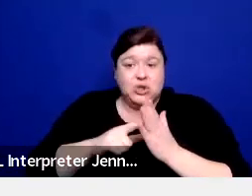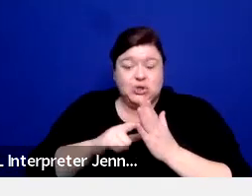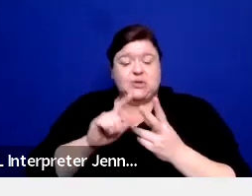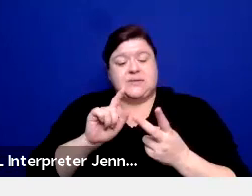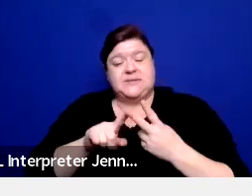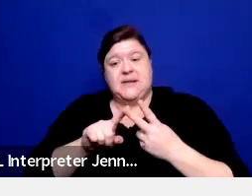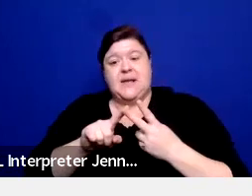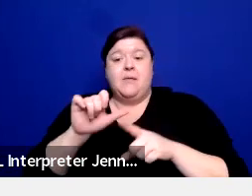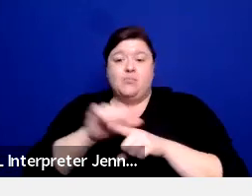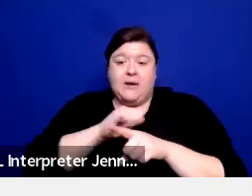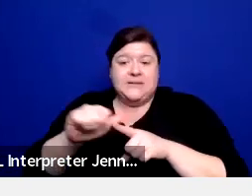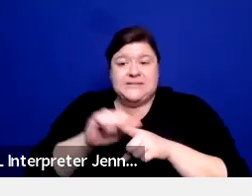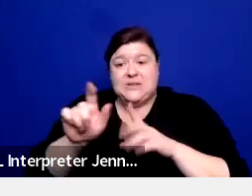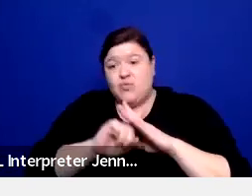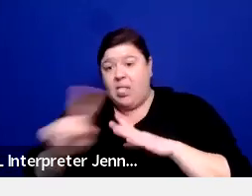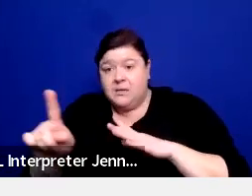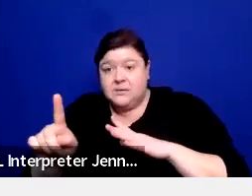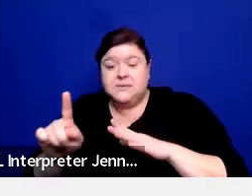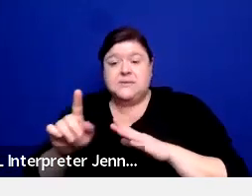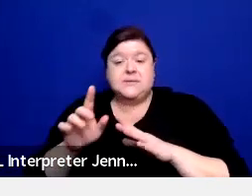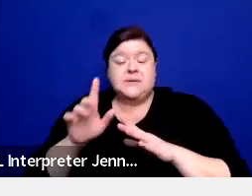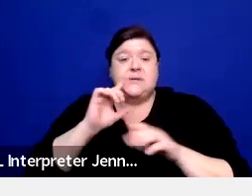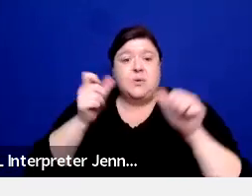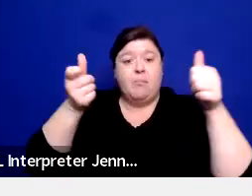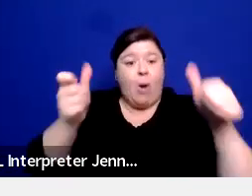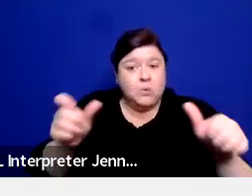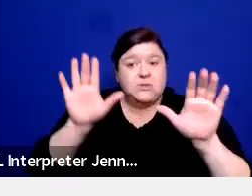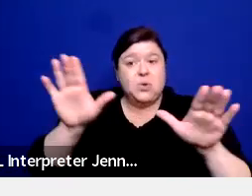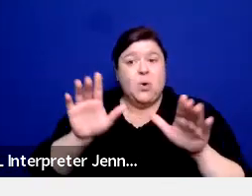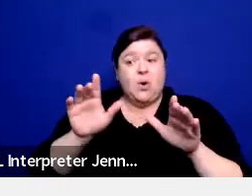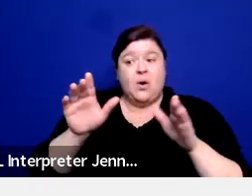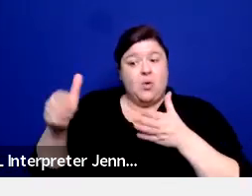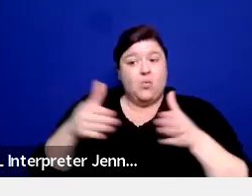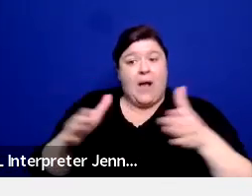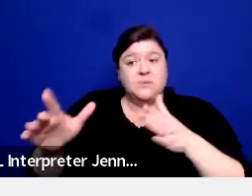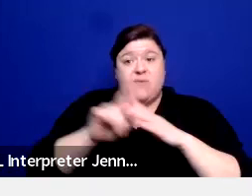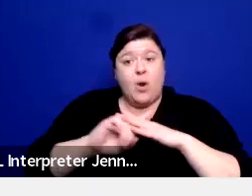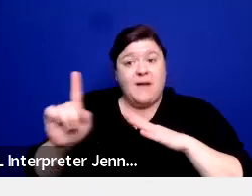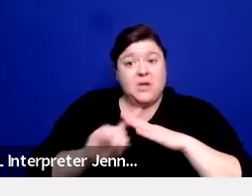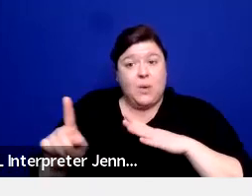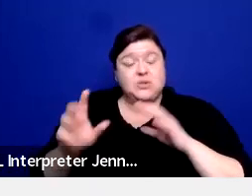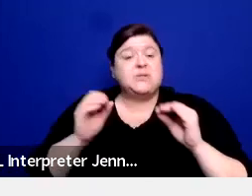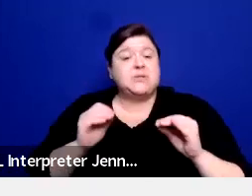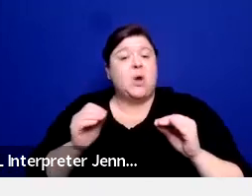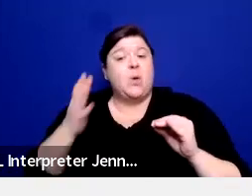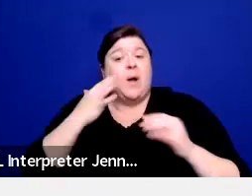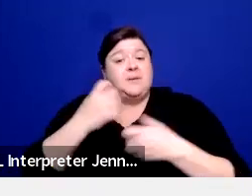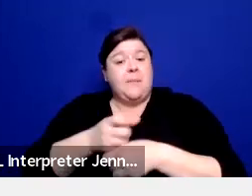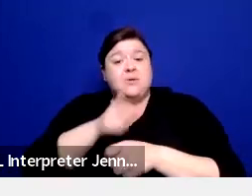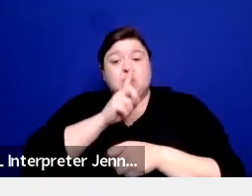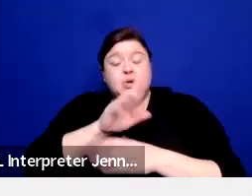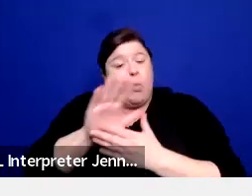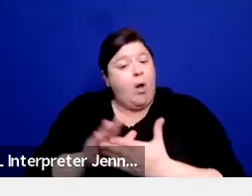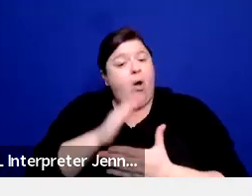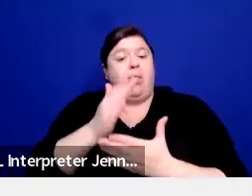drill and evacuation protocols, to post your evacuation routes. So we want to make sure that you all have an opportunity to come